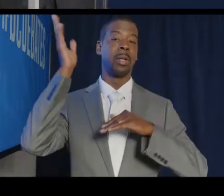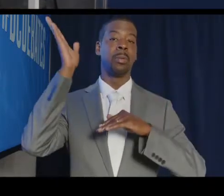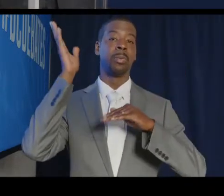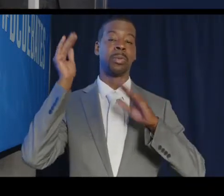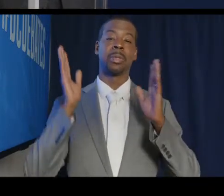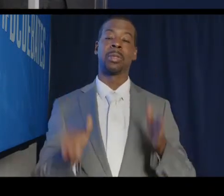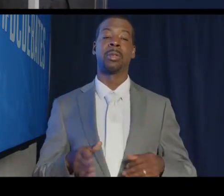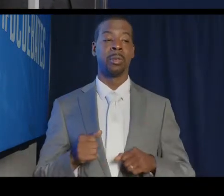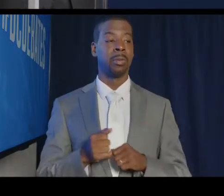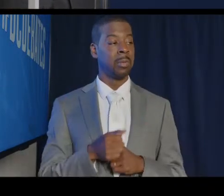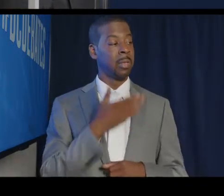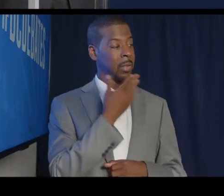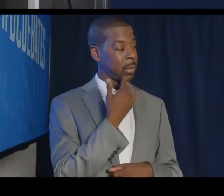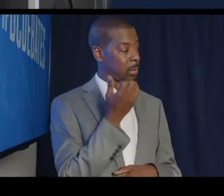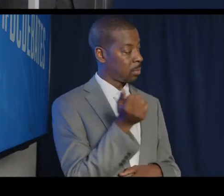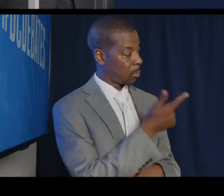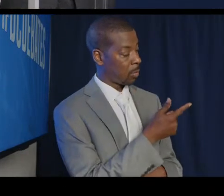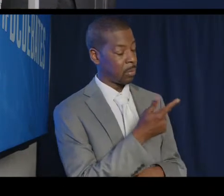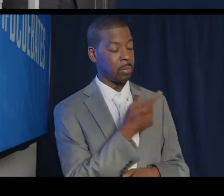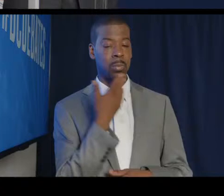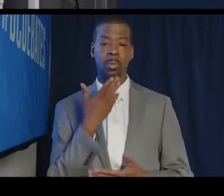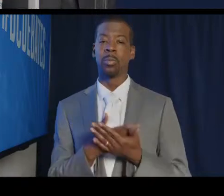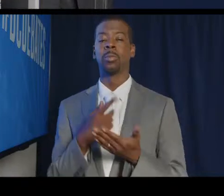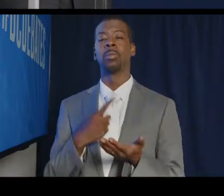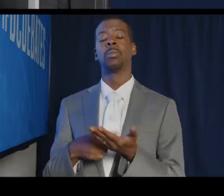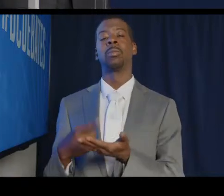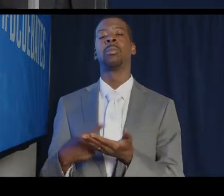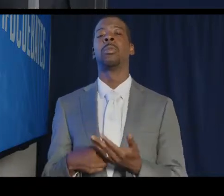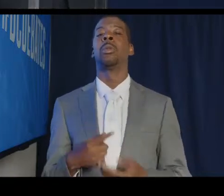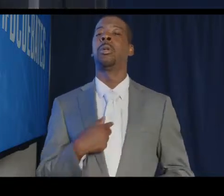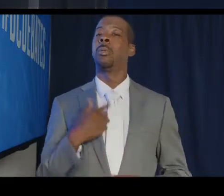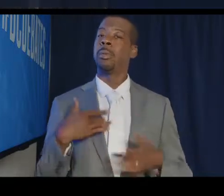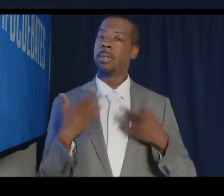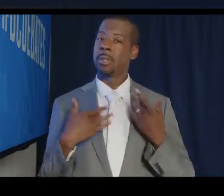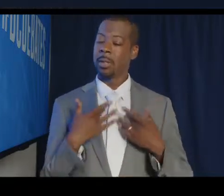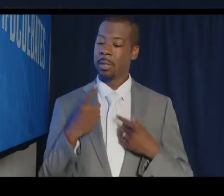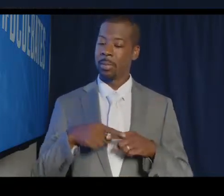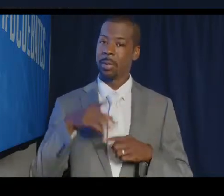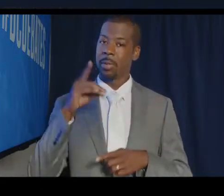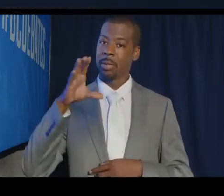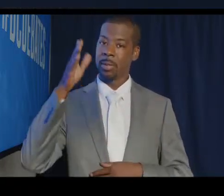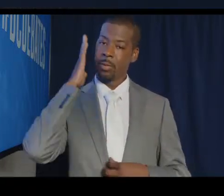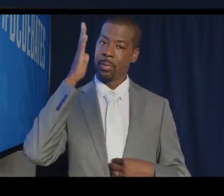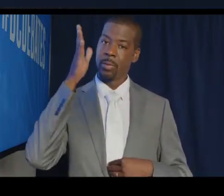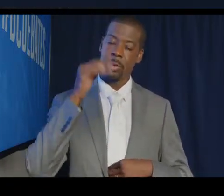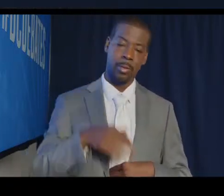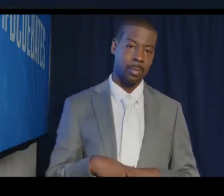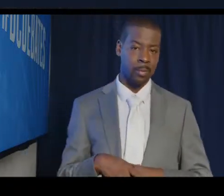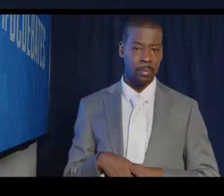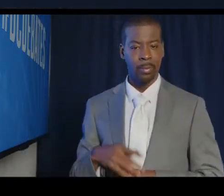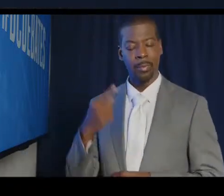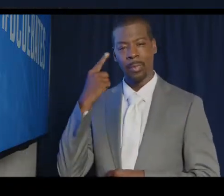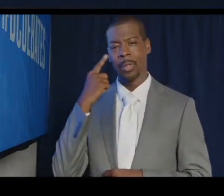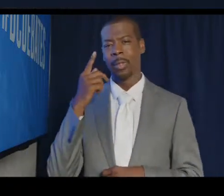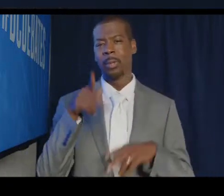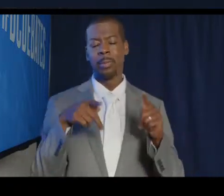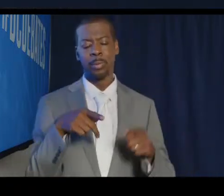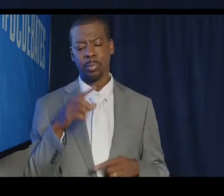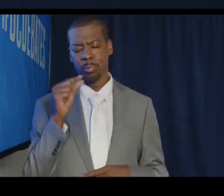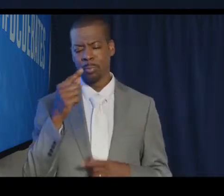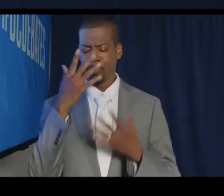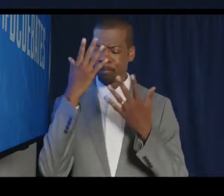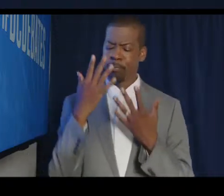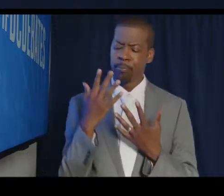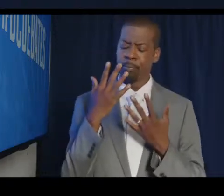fellow candidates for a good discussion. I'm excited about the future of the district. I think a lot of times people can get down on what is